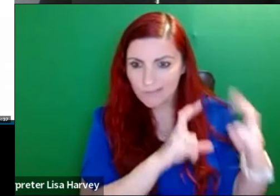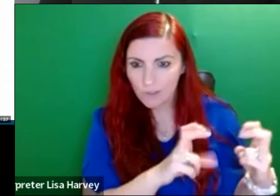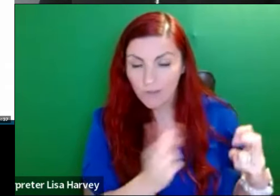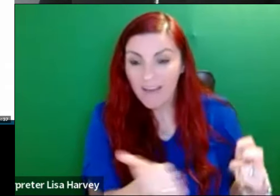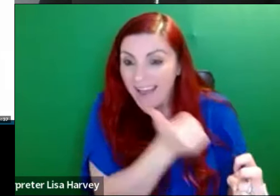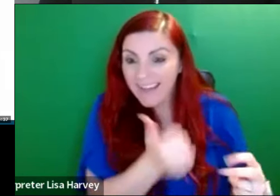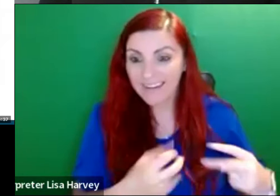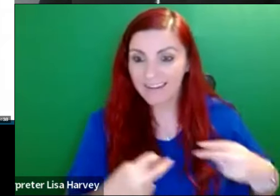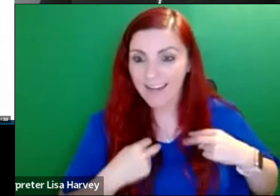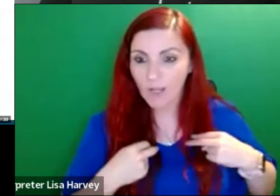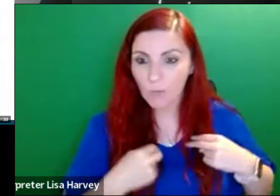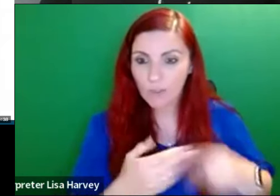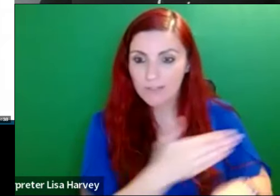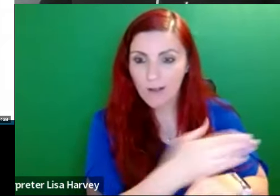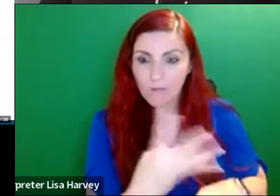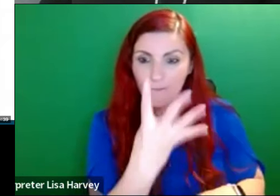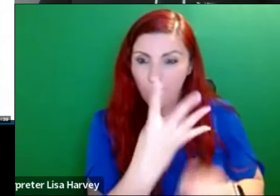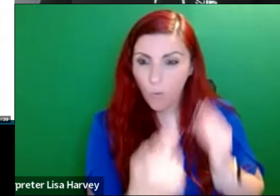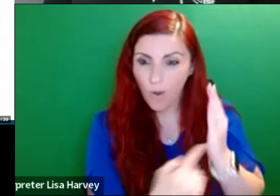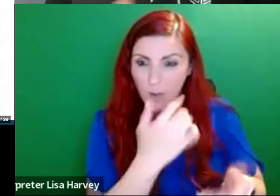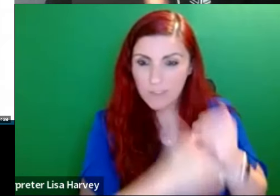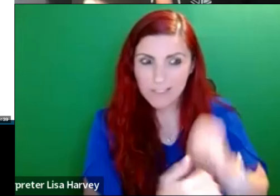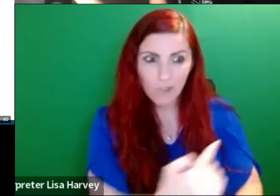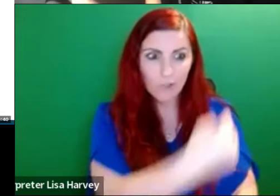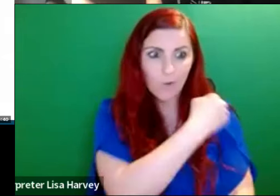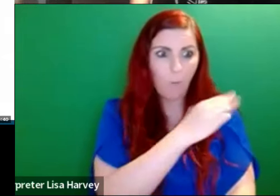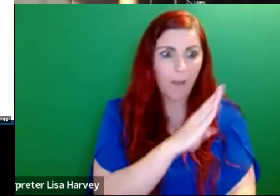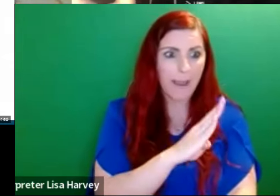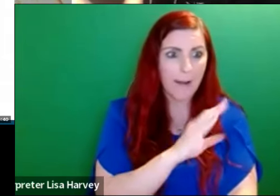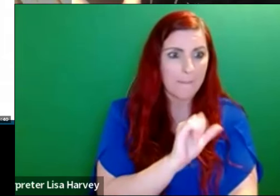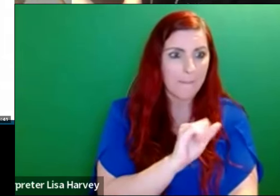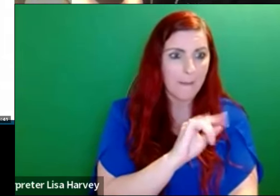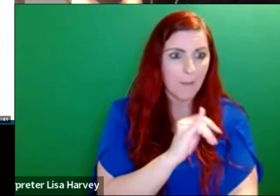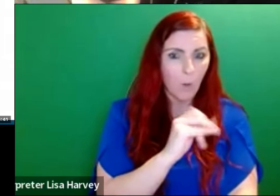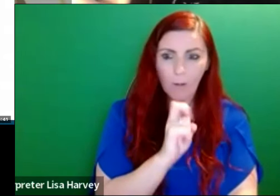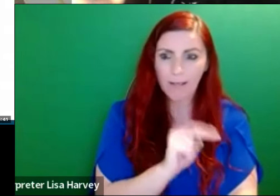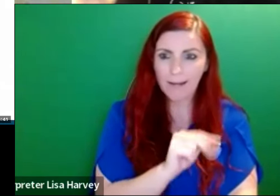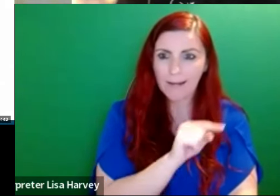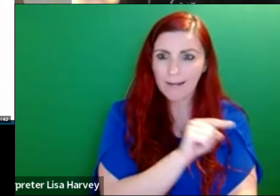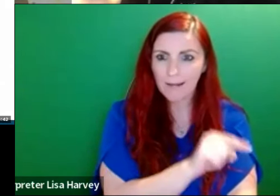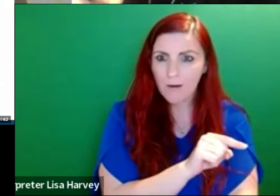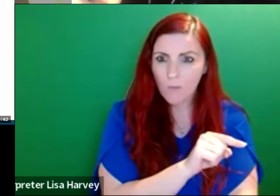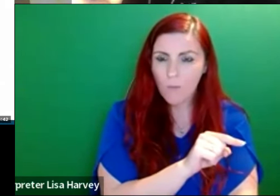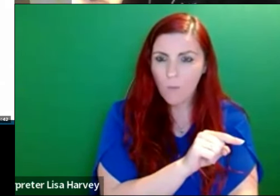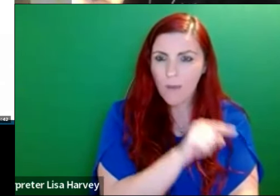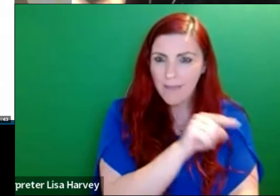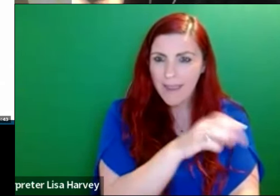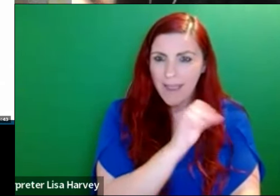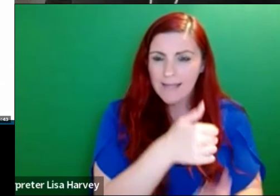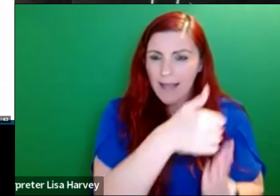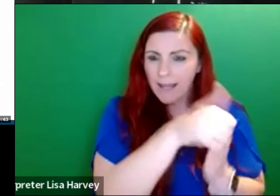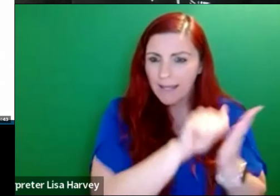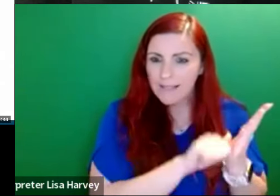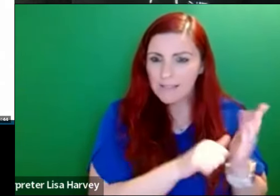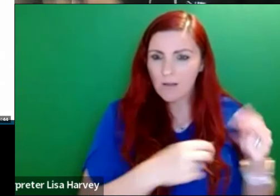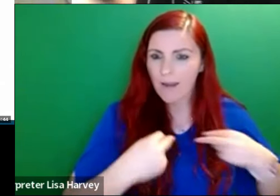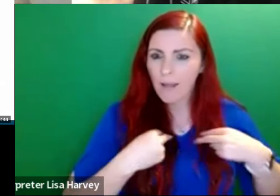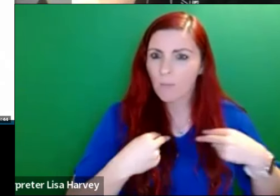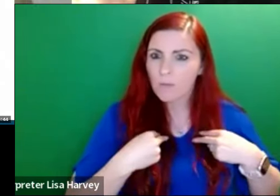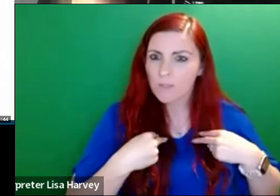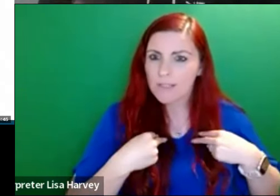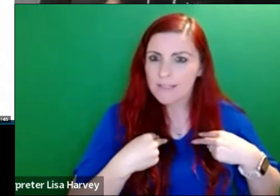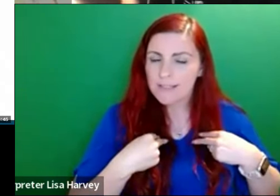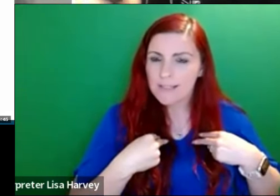in Babylonia, where they started comparing lists of languages to